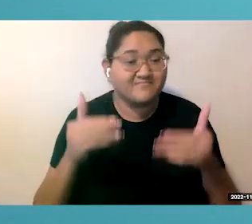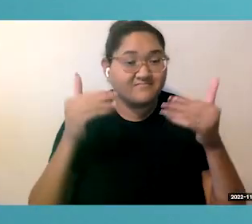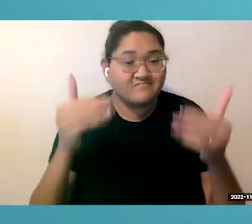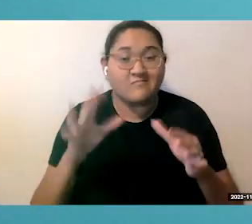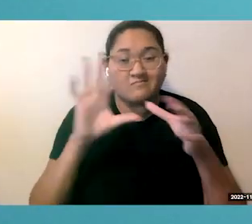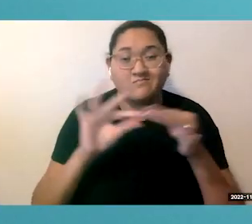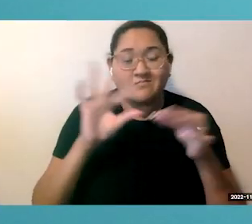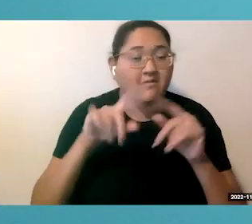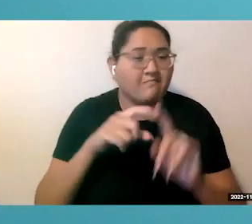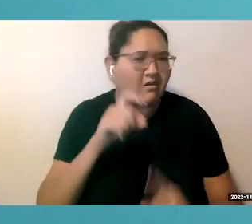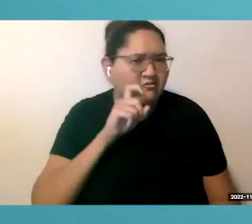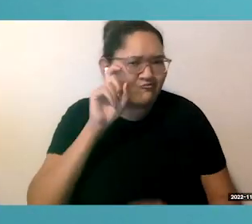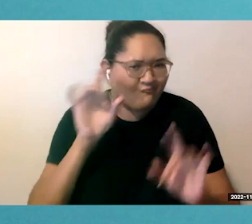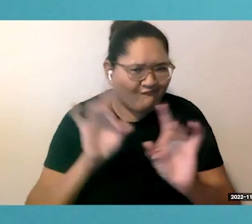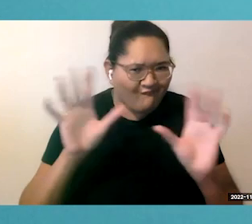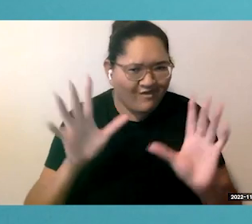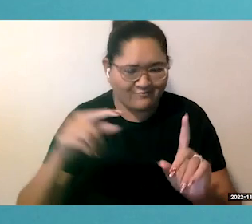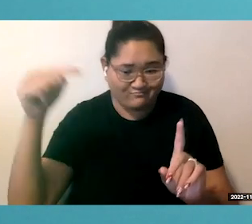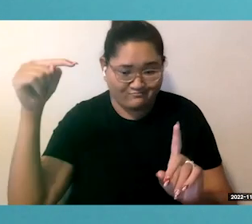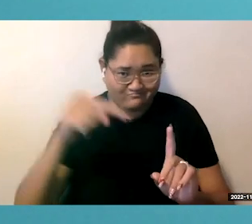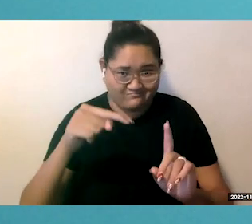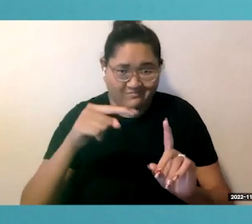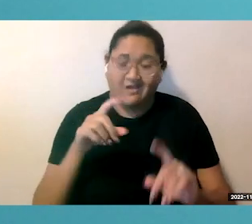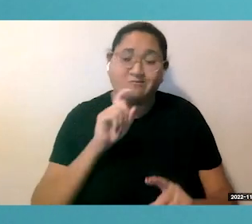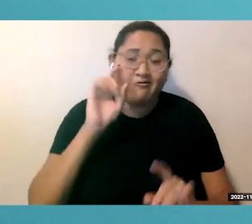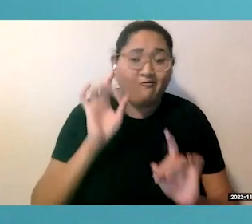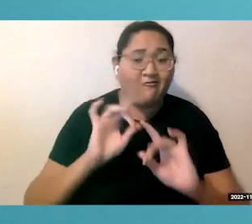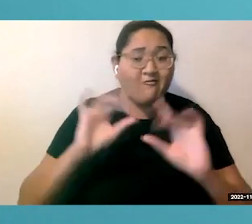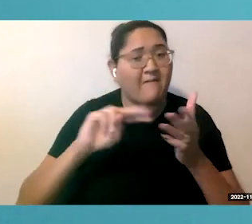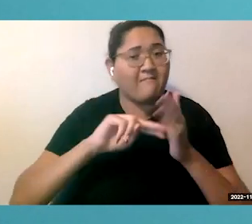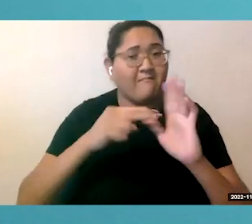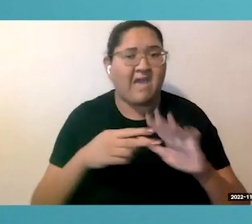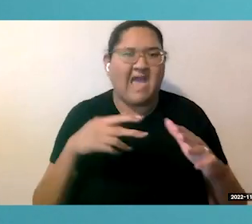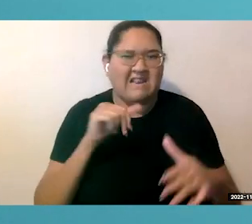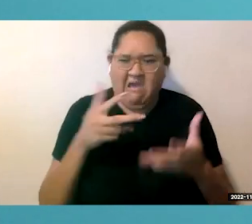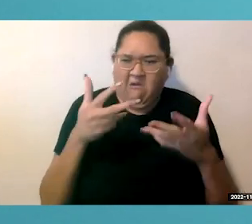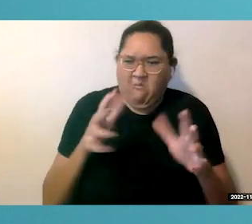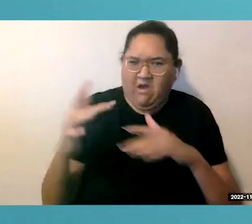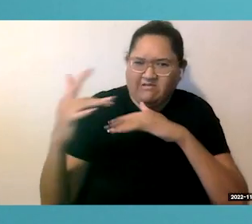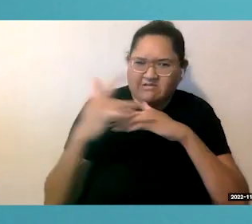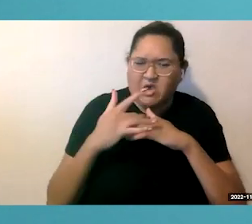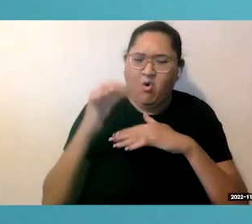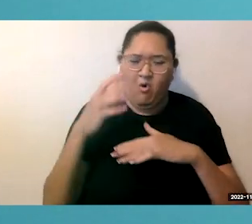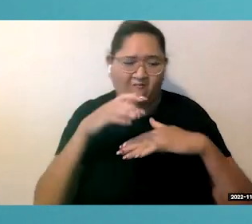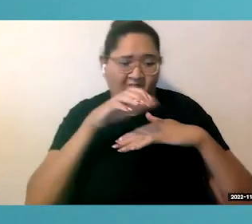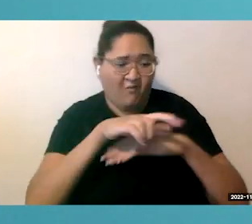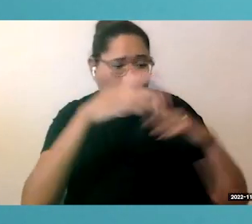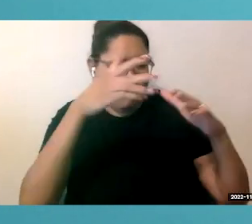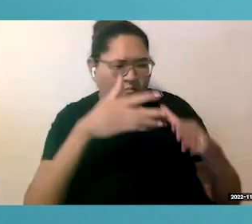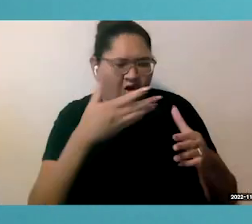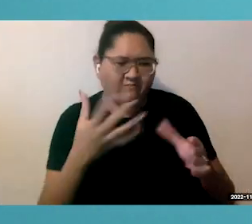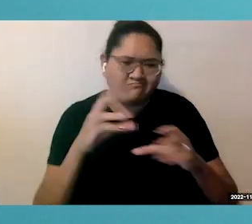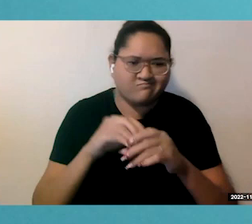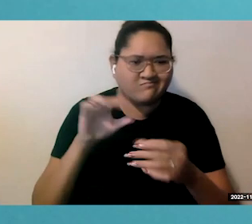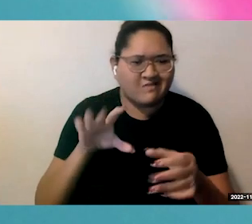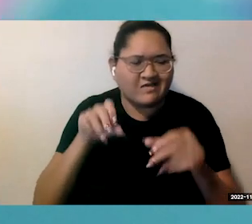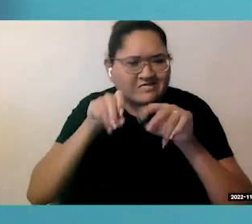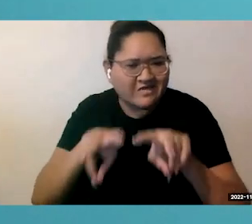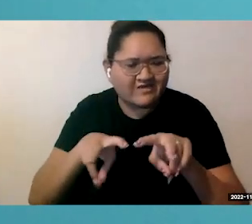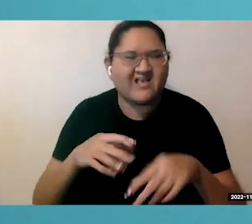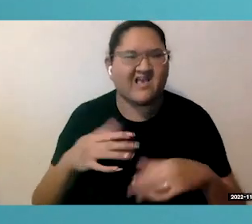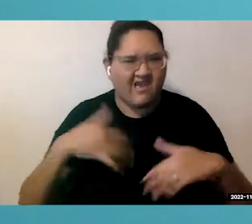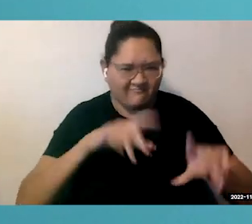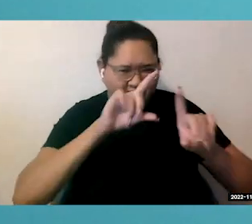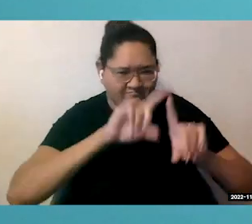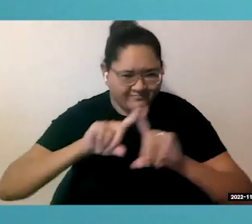Let's talk about what sexual violence is. Sexual violence is unwanted touching or forcing someone into having sex. There